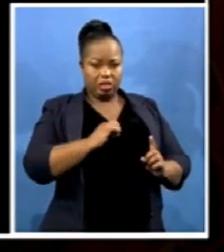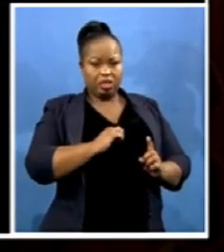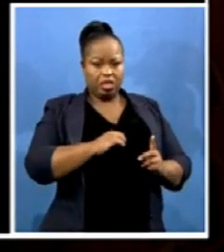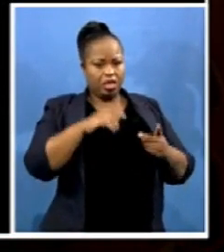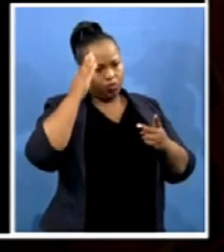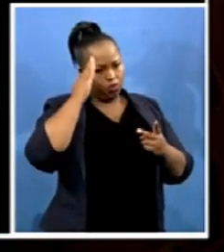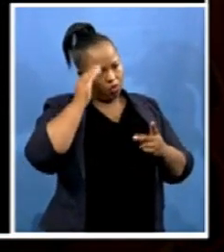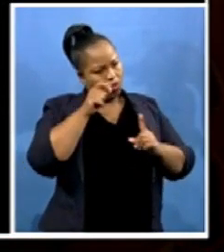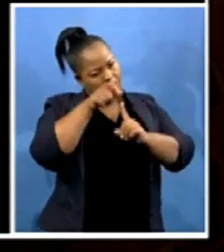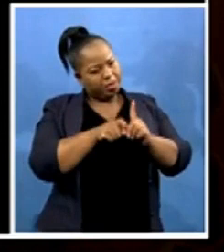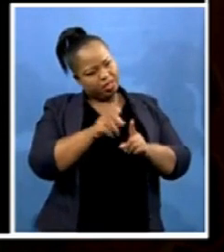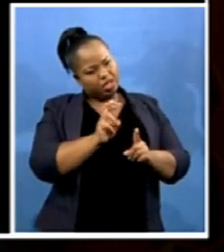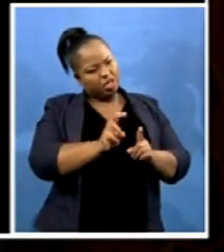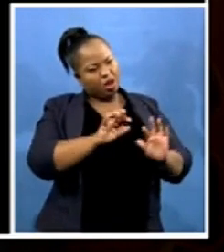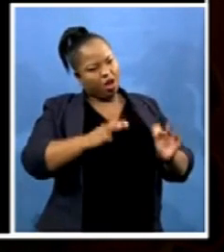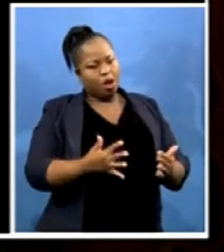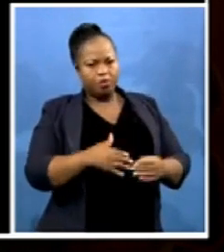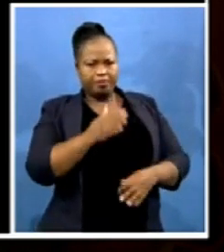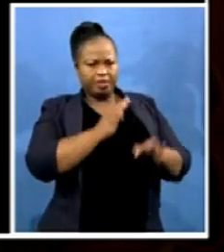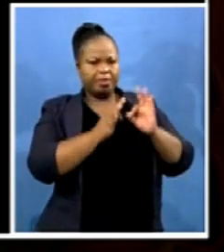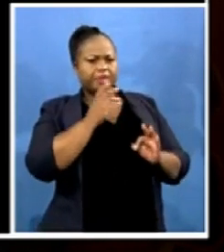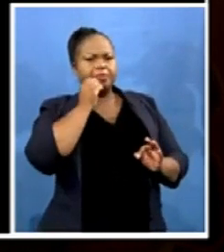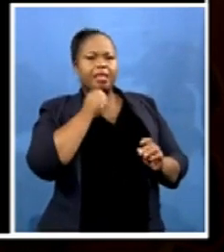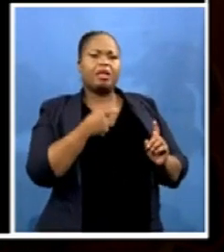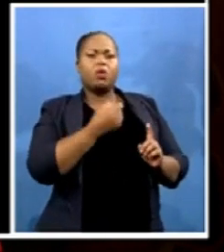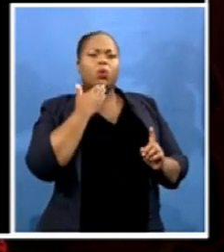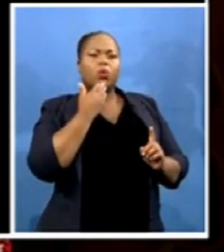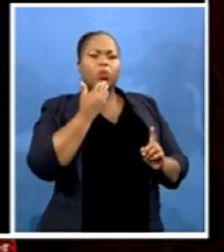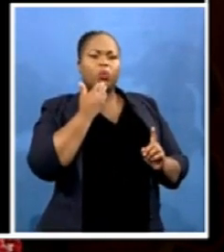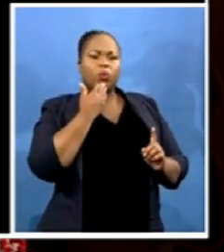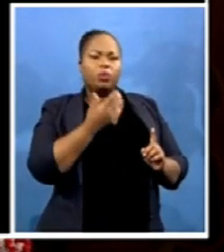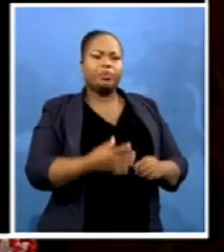about that man behind the persona of Denis Goldberg.